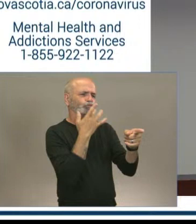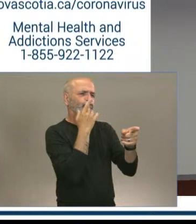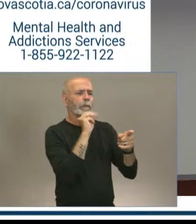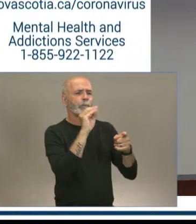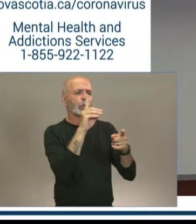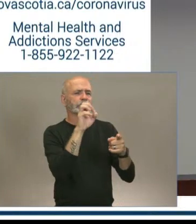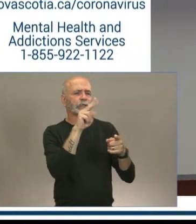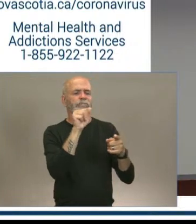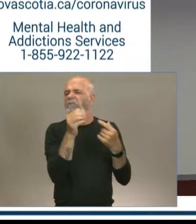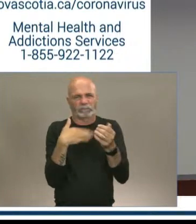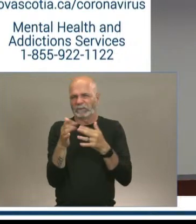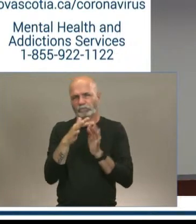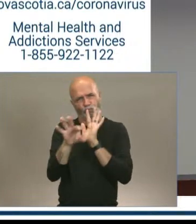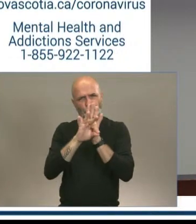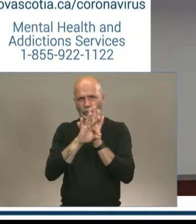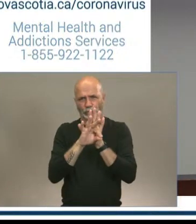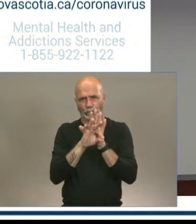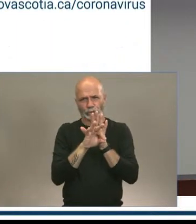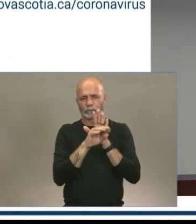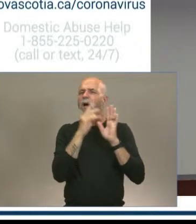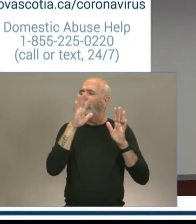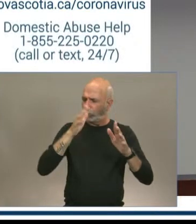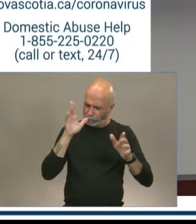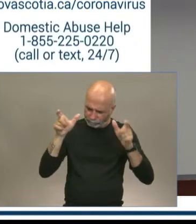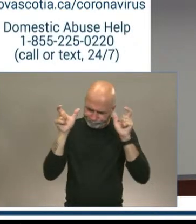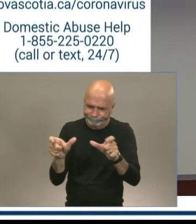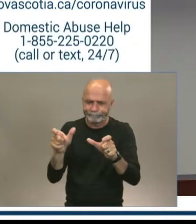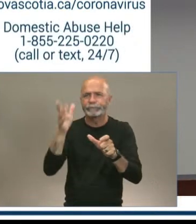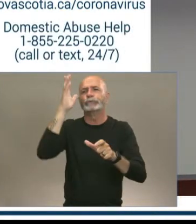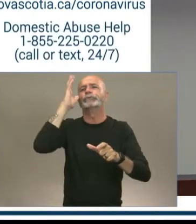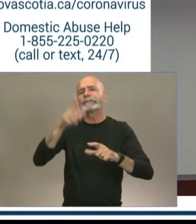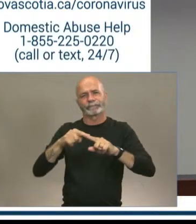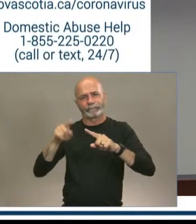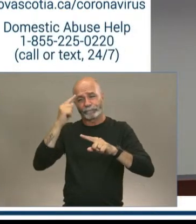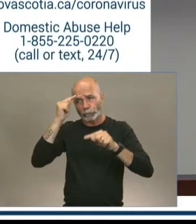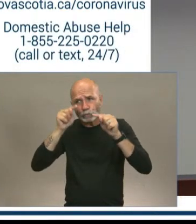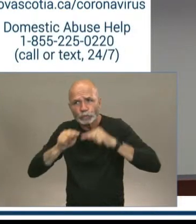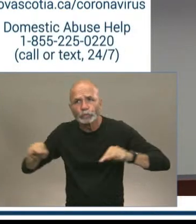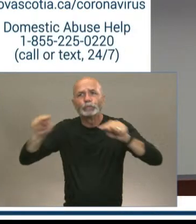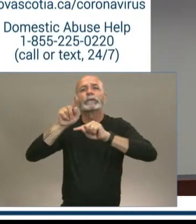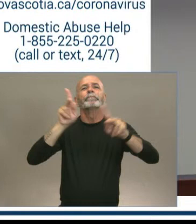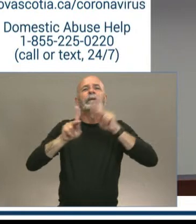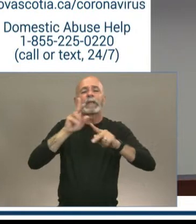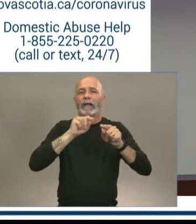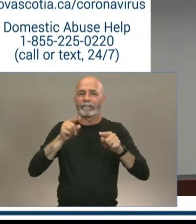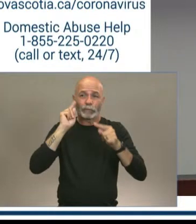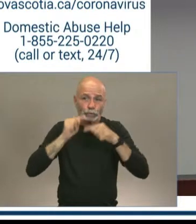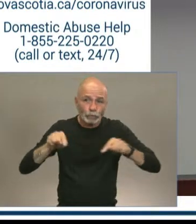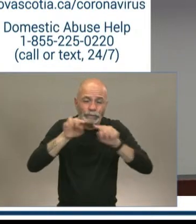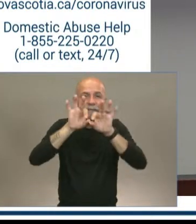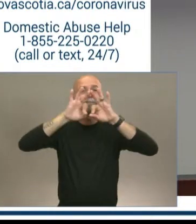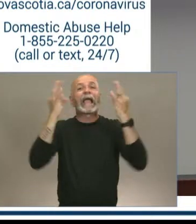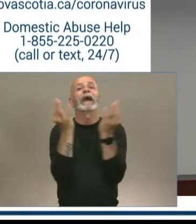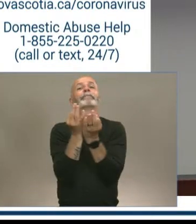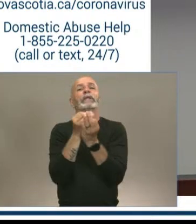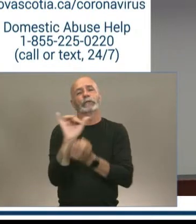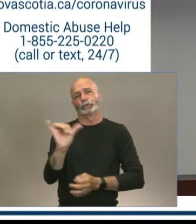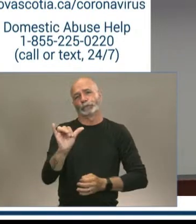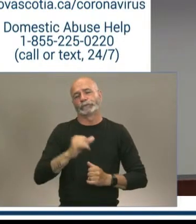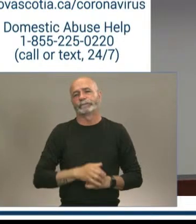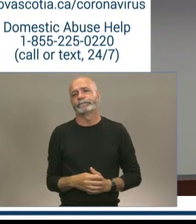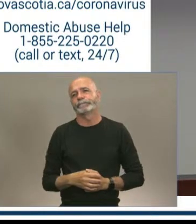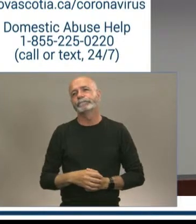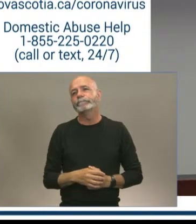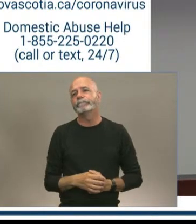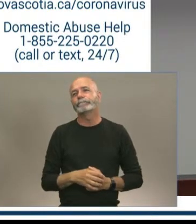give solid protection for you, your friends and family, and the Nova Scotians around you. For those who are getting a vaccine